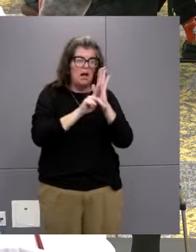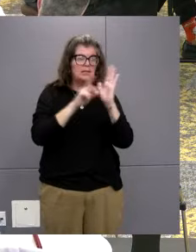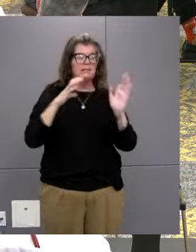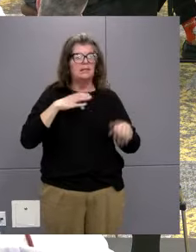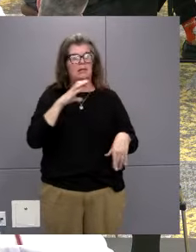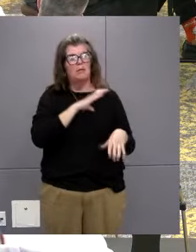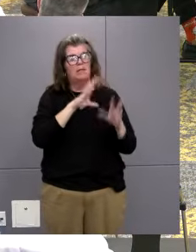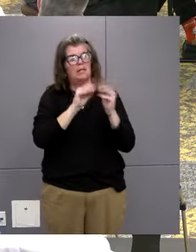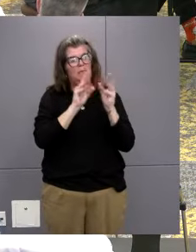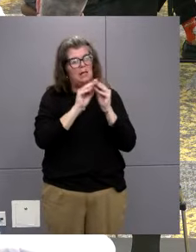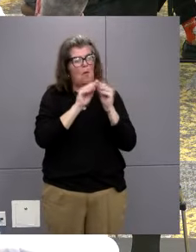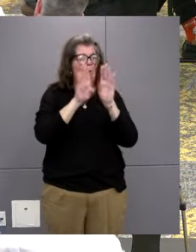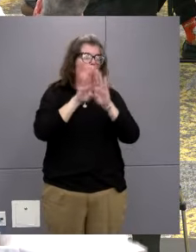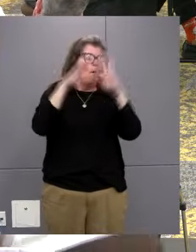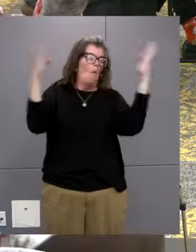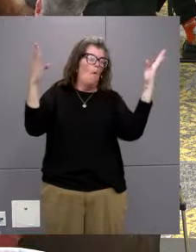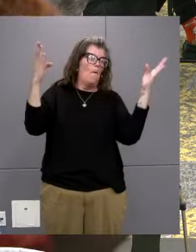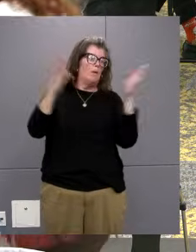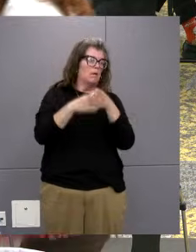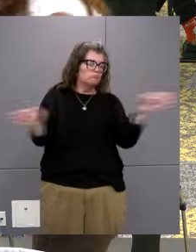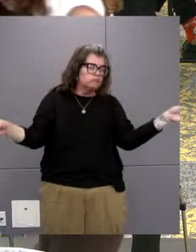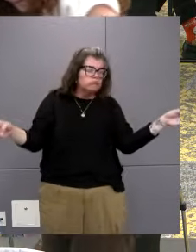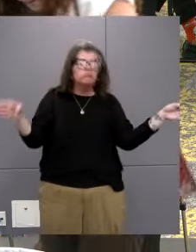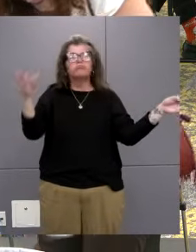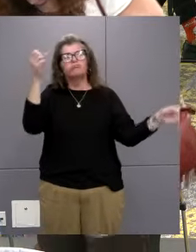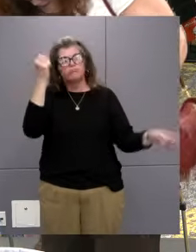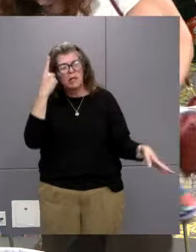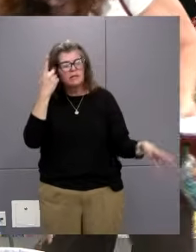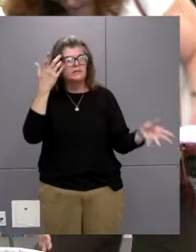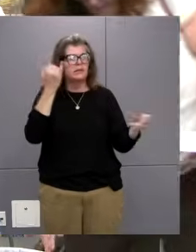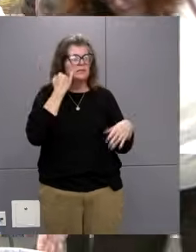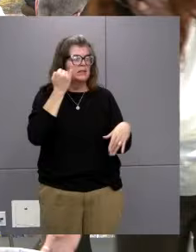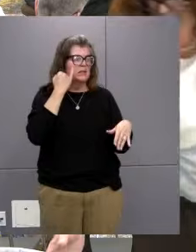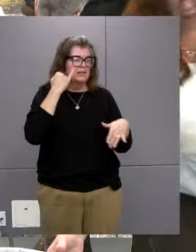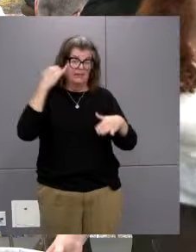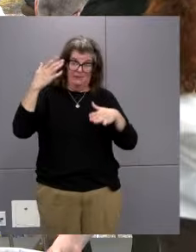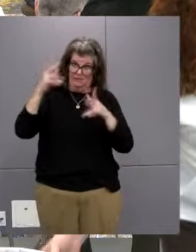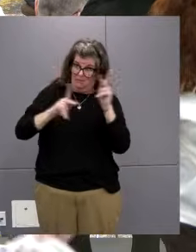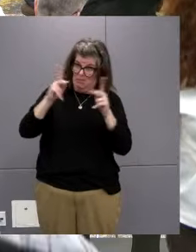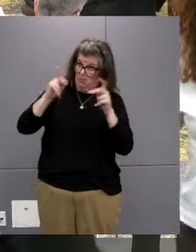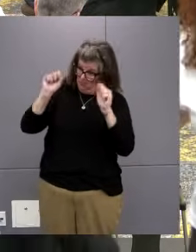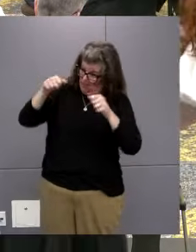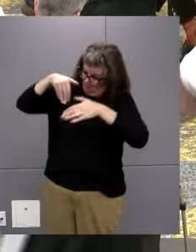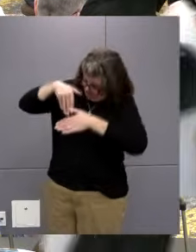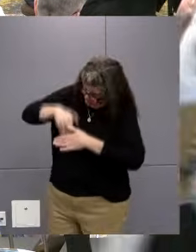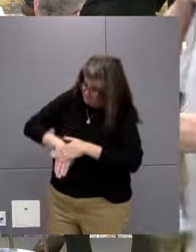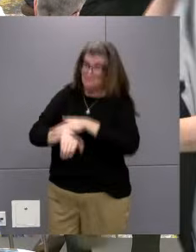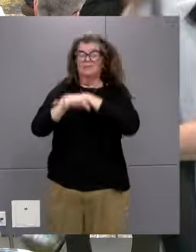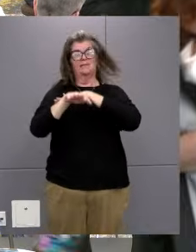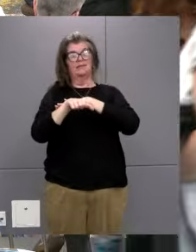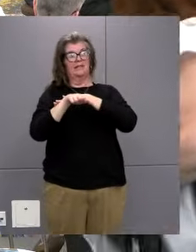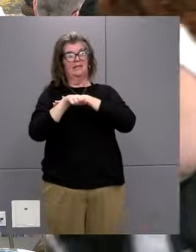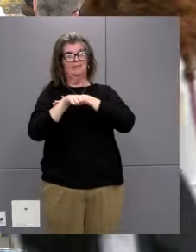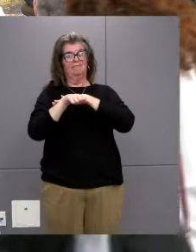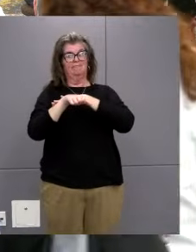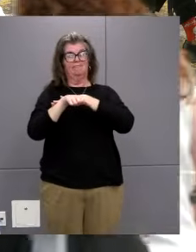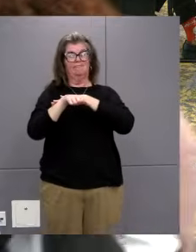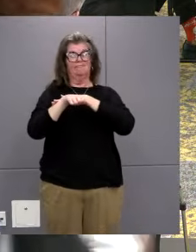meetings open to the public, it would only make sense if the public could get into Trustee